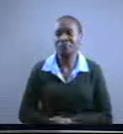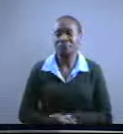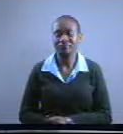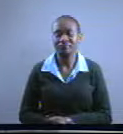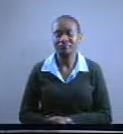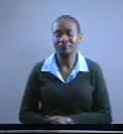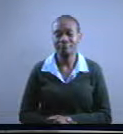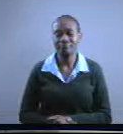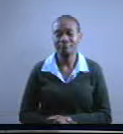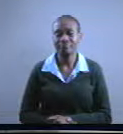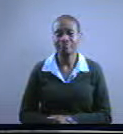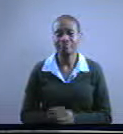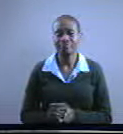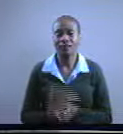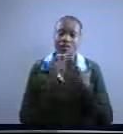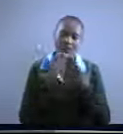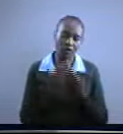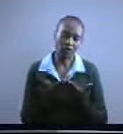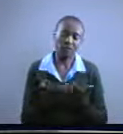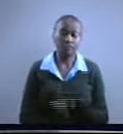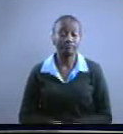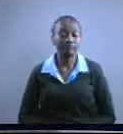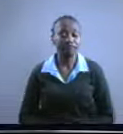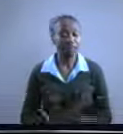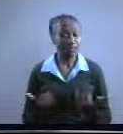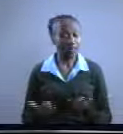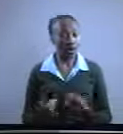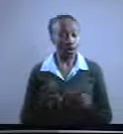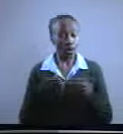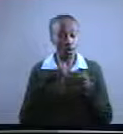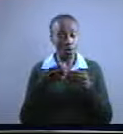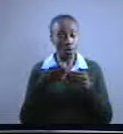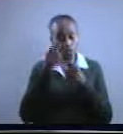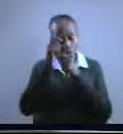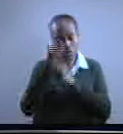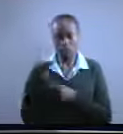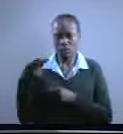Thank you, Honorable Harris. Honorable Kono.